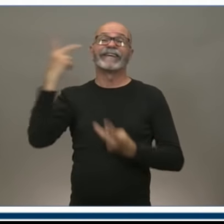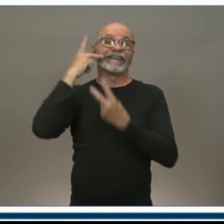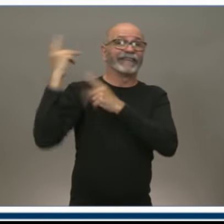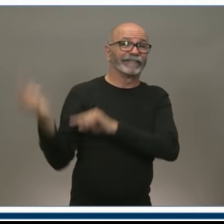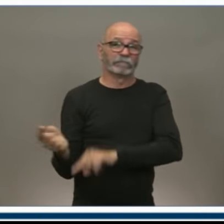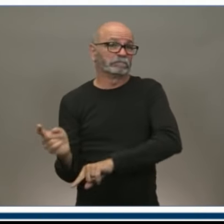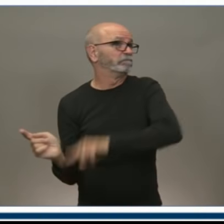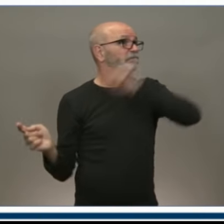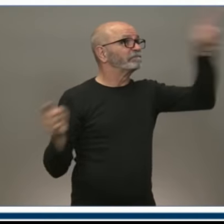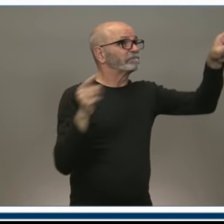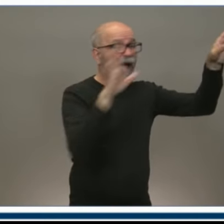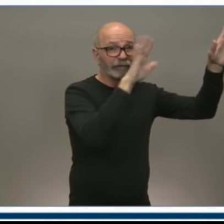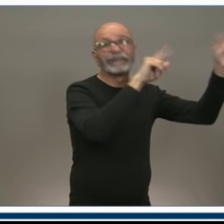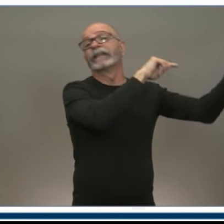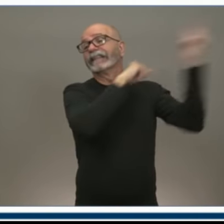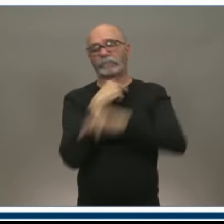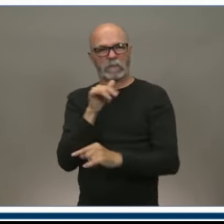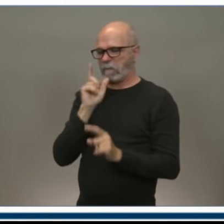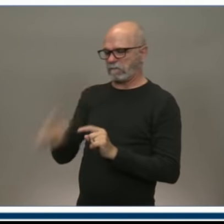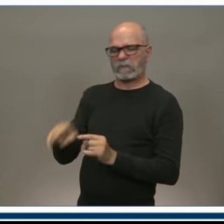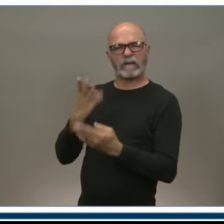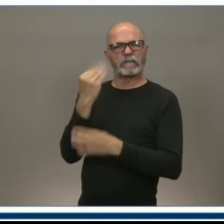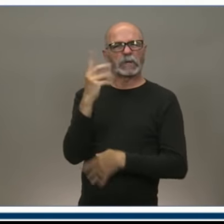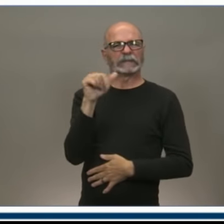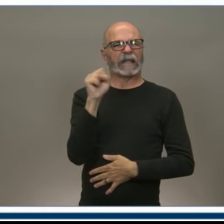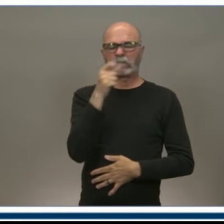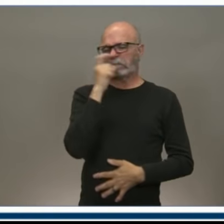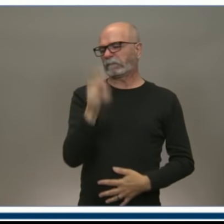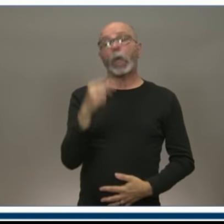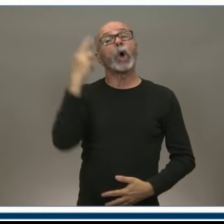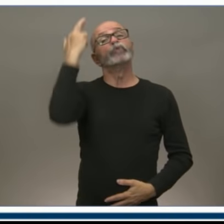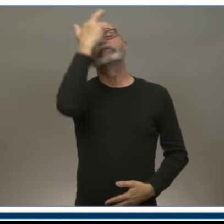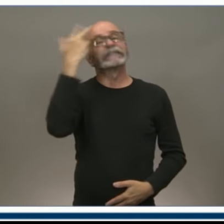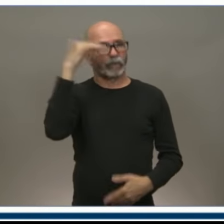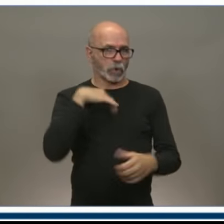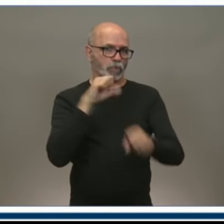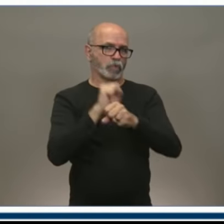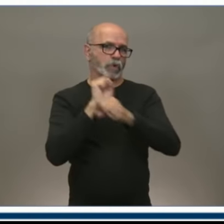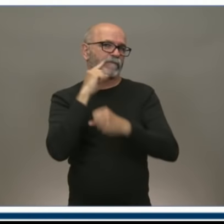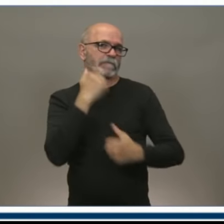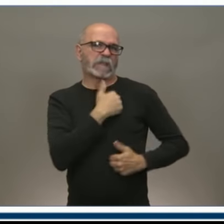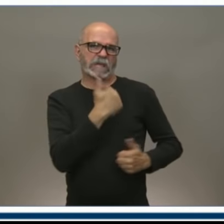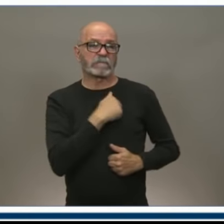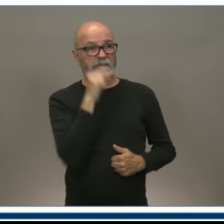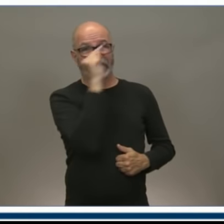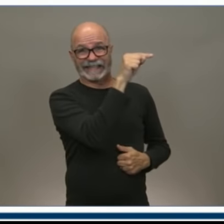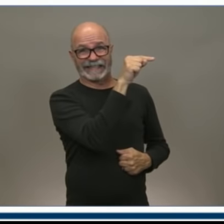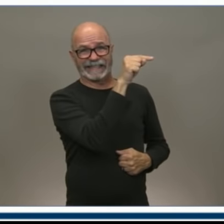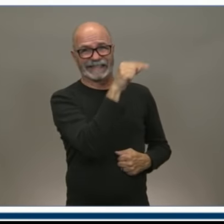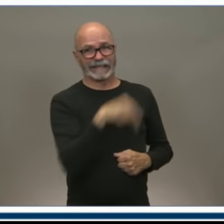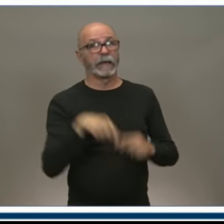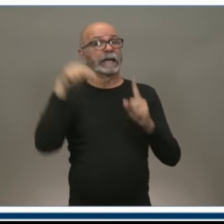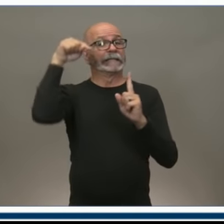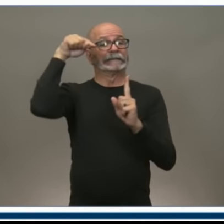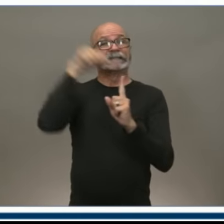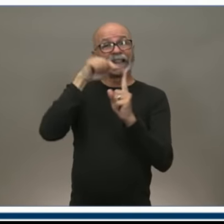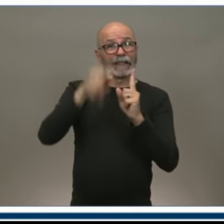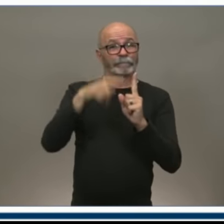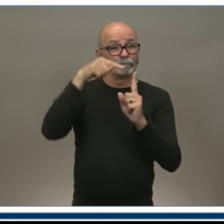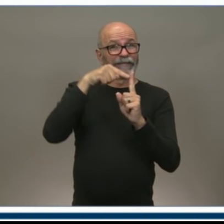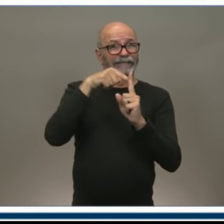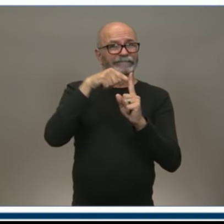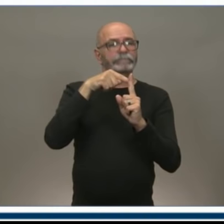quarantine if they're traveling for work-related reasons, that person themselves will continue to be exempt as